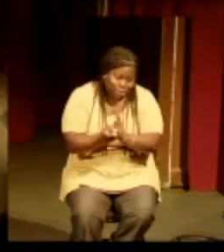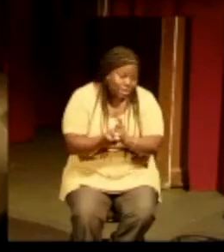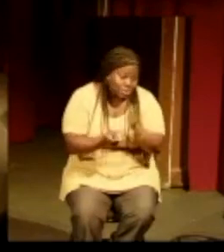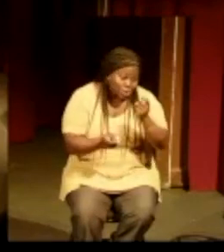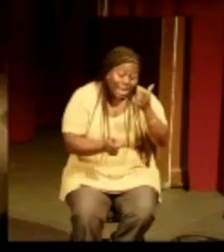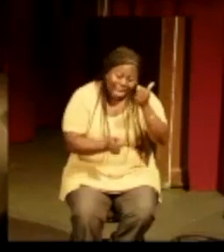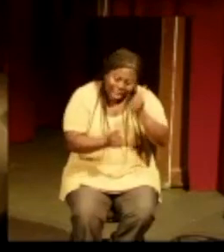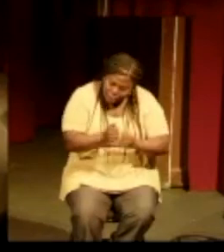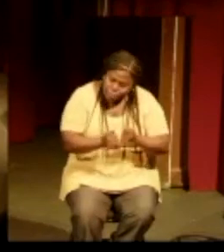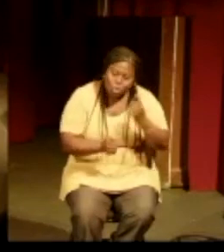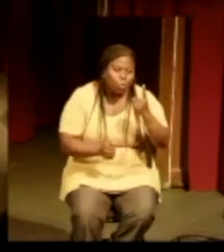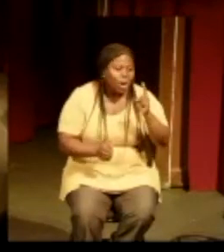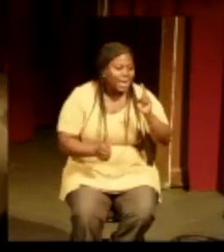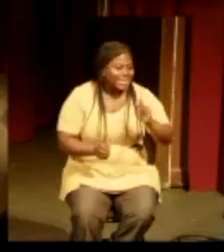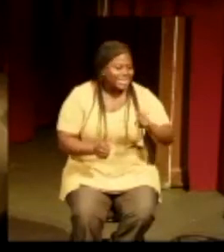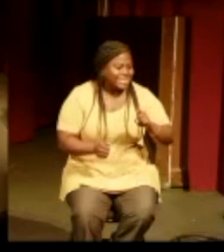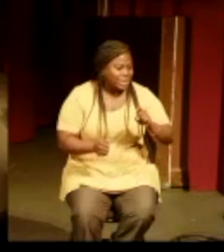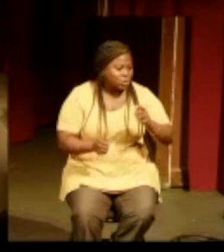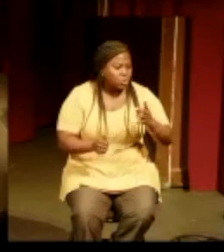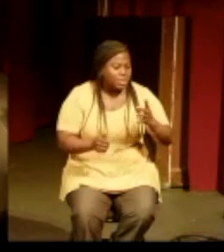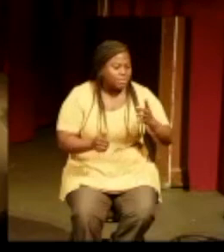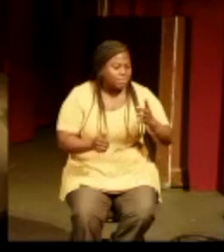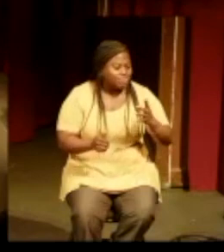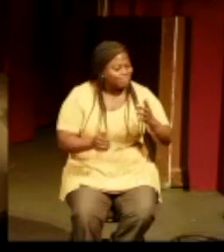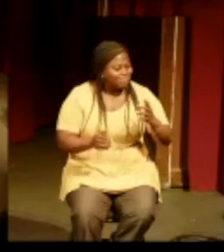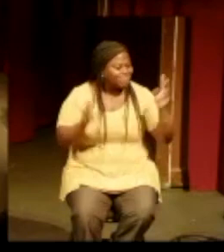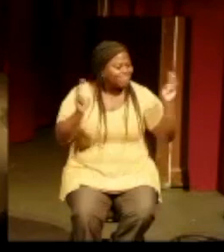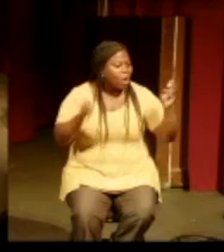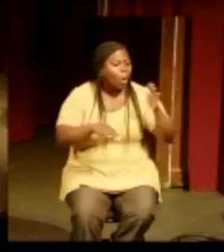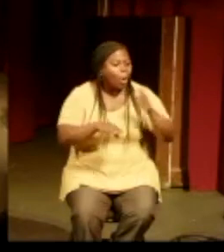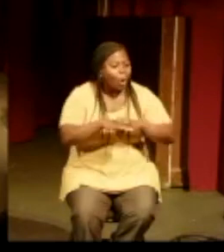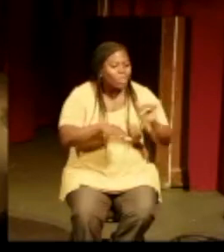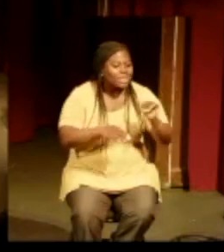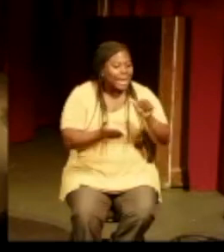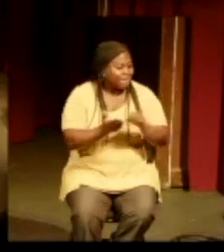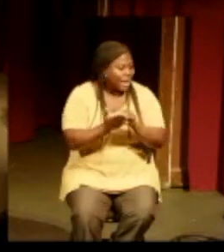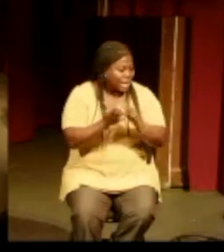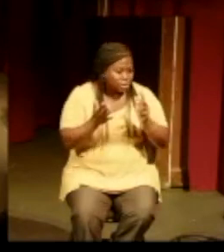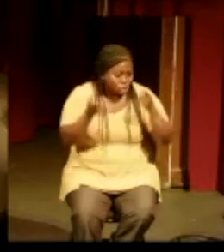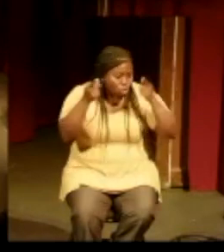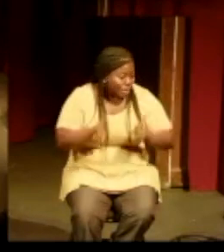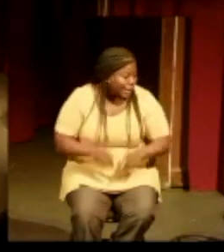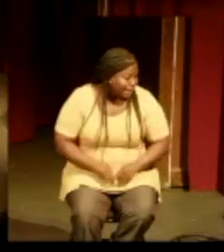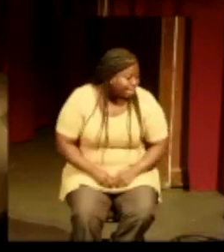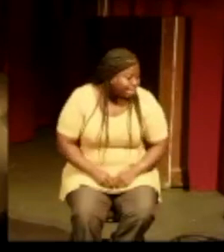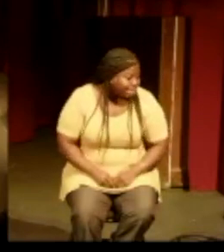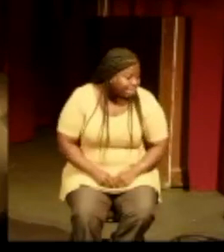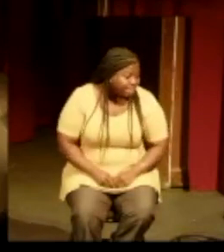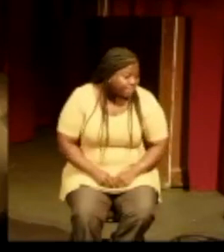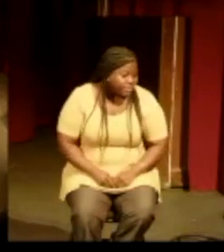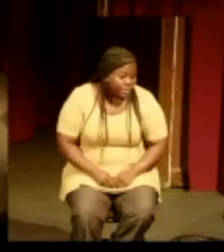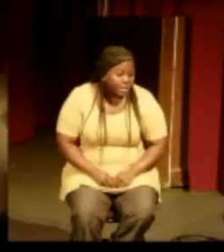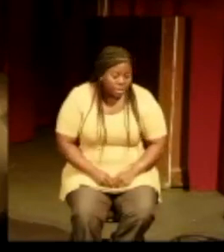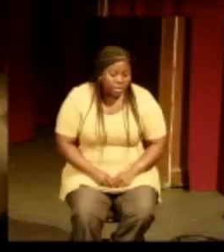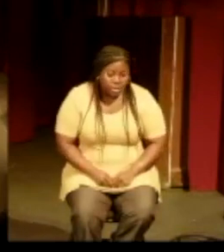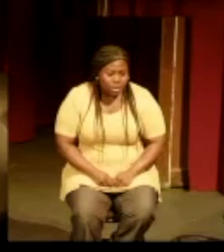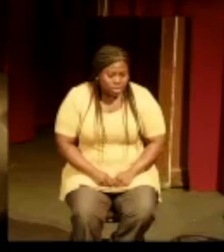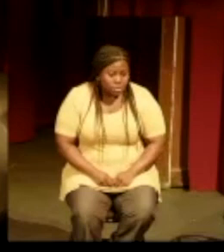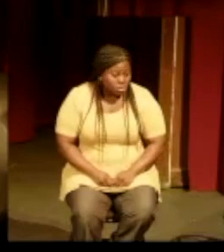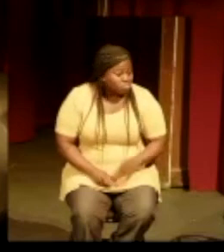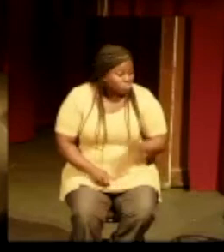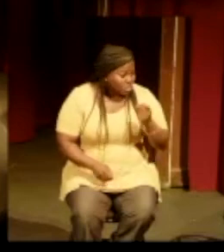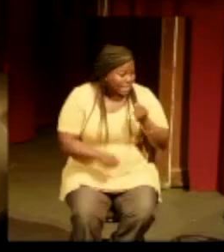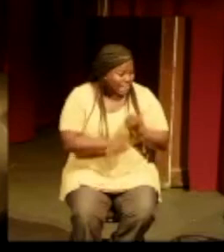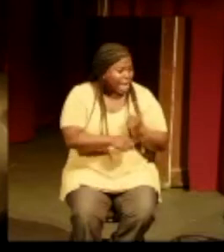we need everyone rolling in the same direction. Because I feel like, based on what we did last year in a rough year, I think we